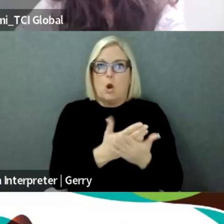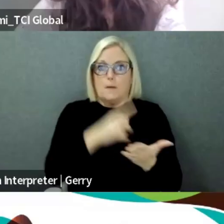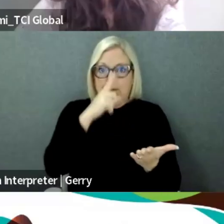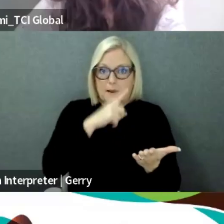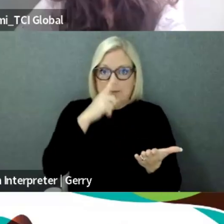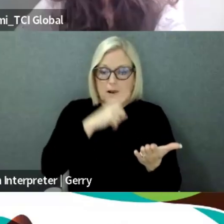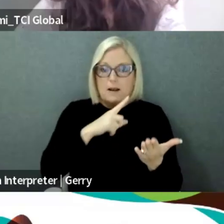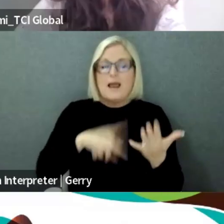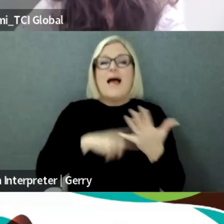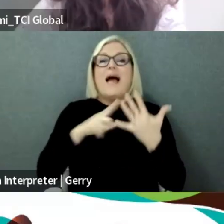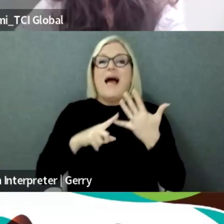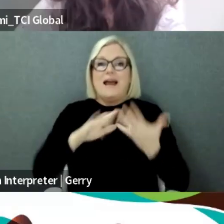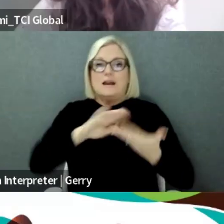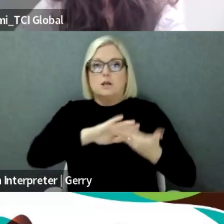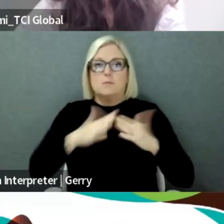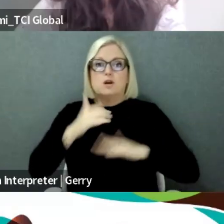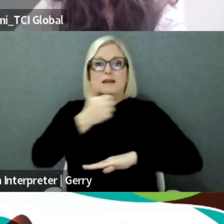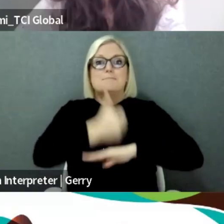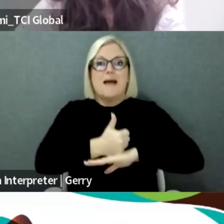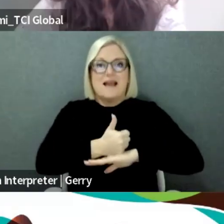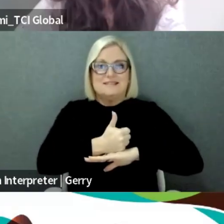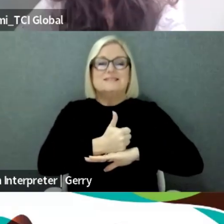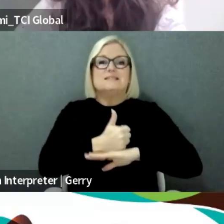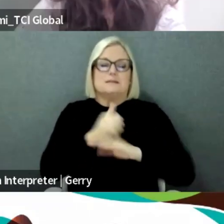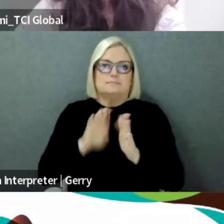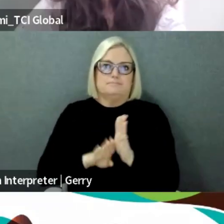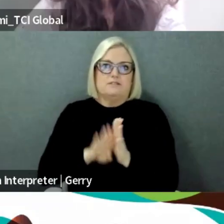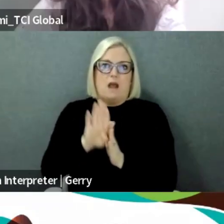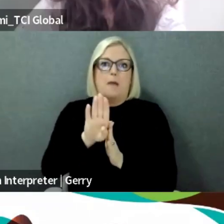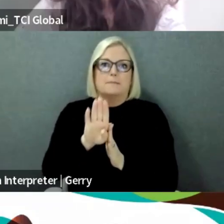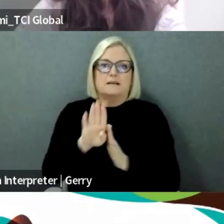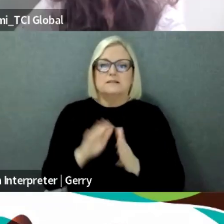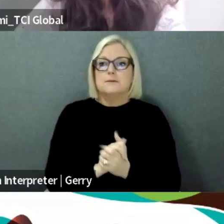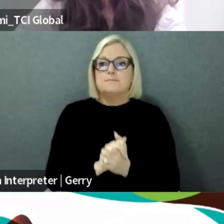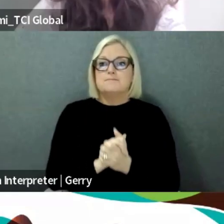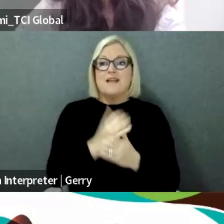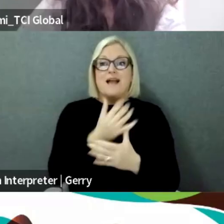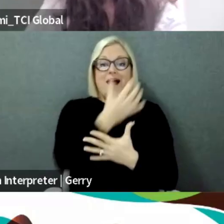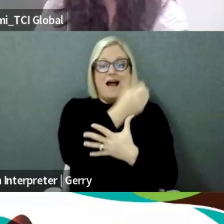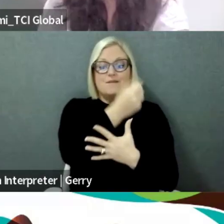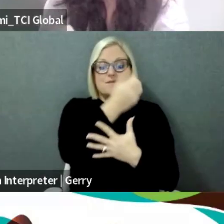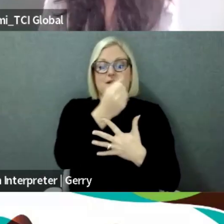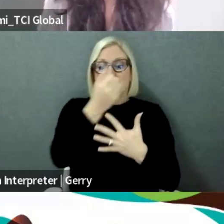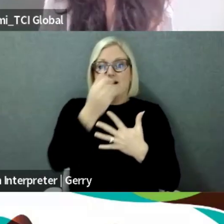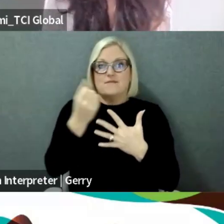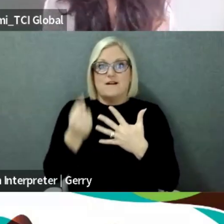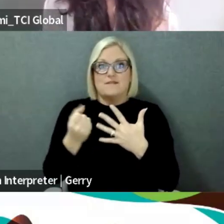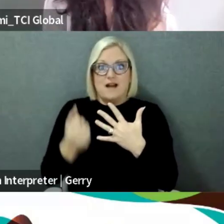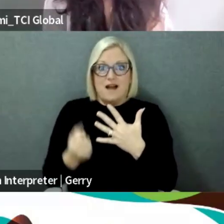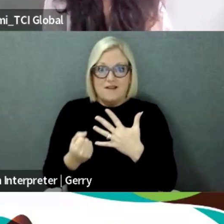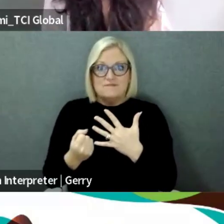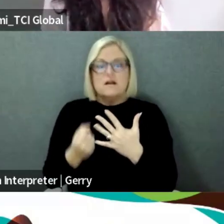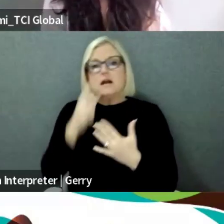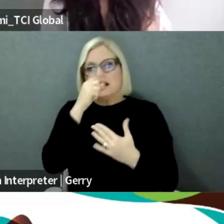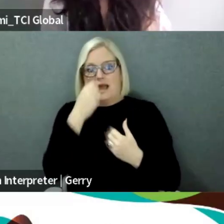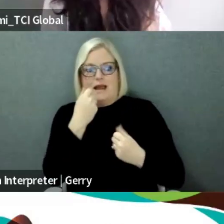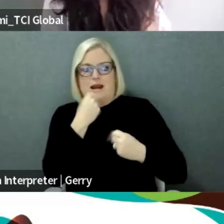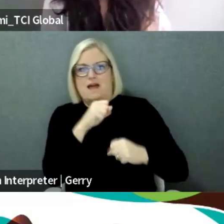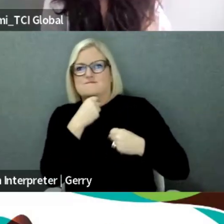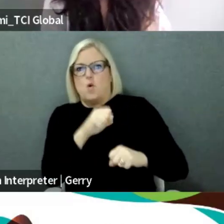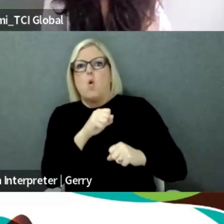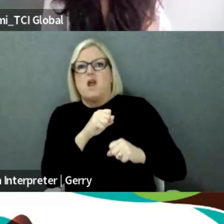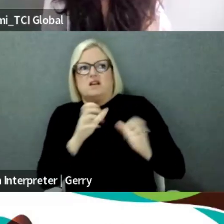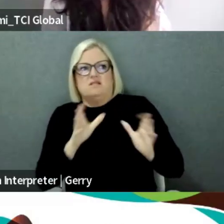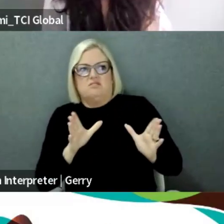community-based inclusive development. When these are absent, institutionalisation persists. People remain